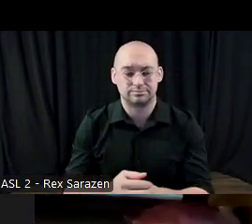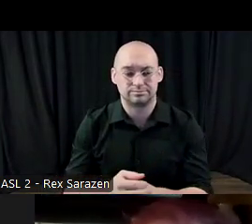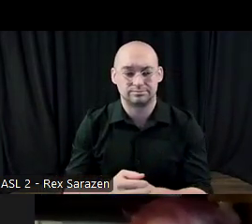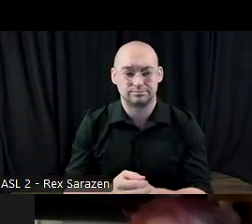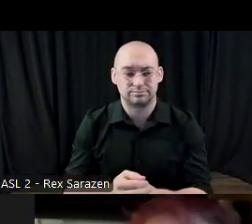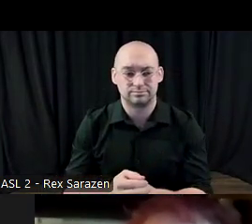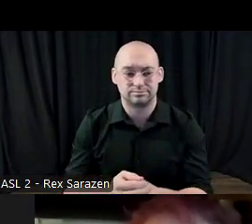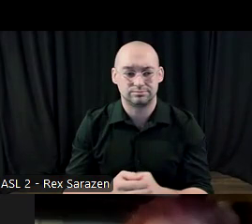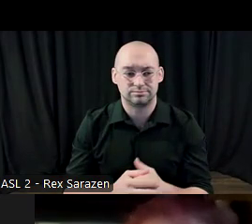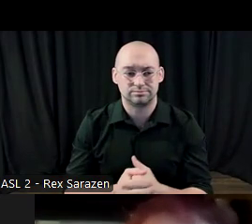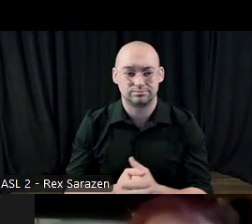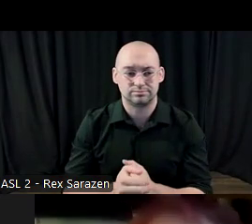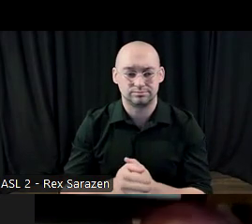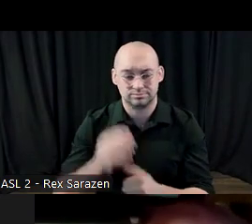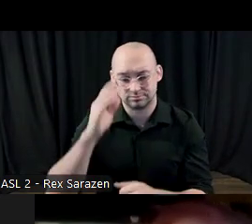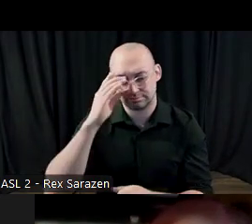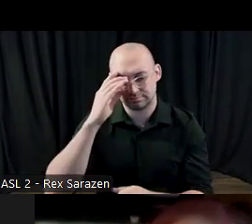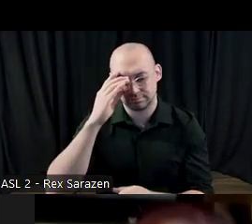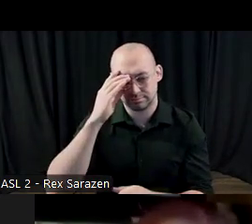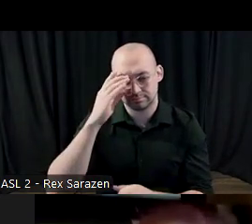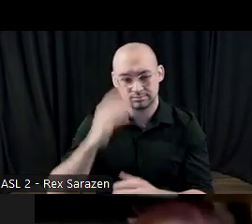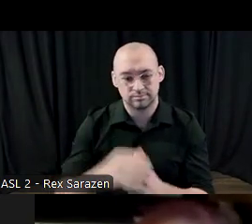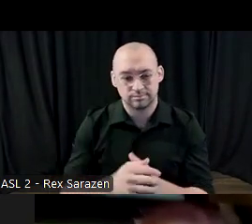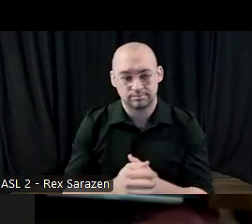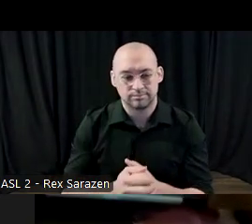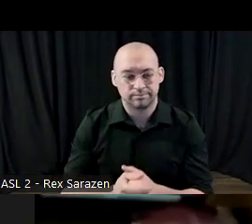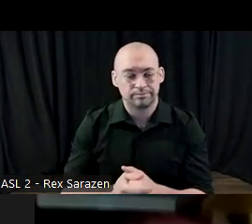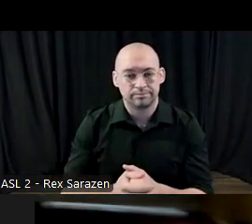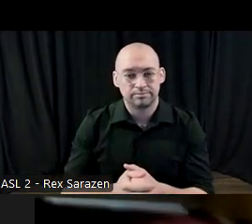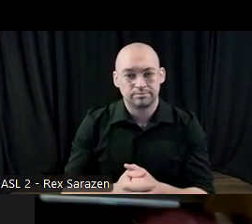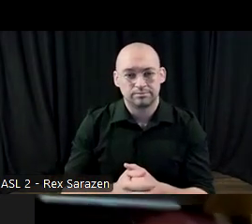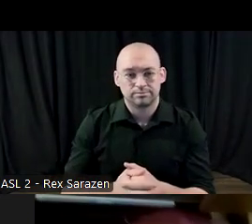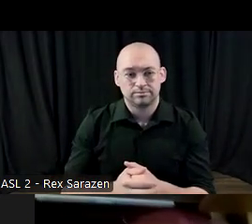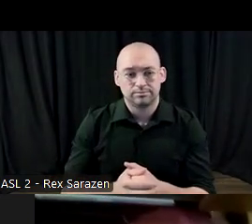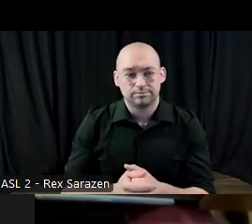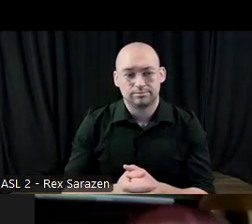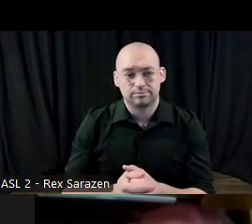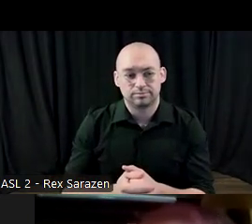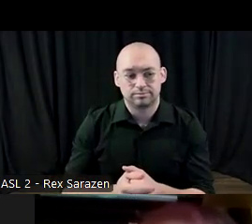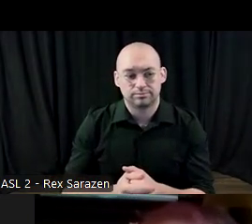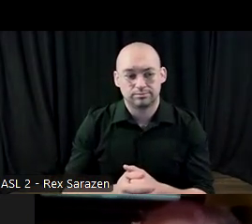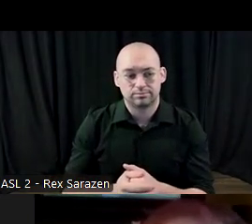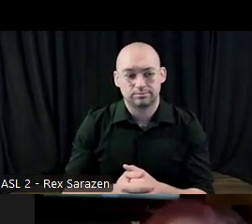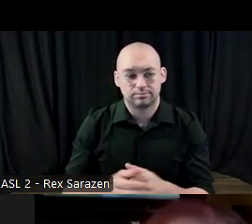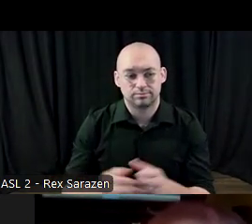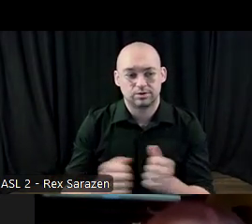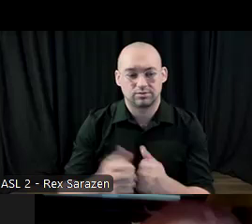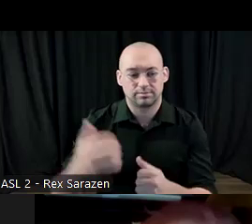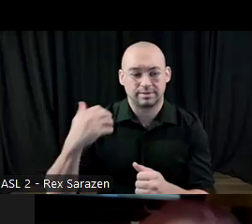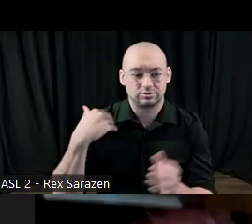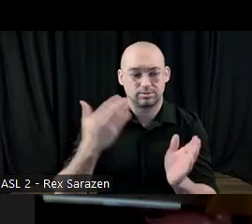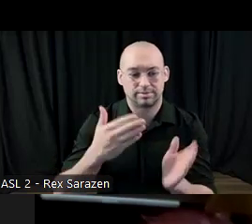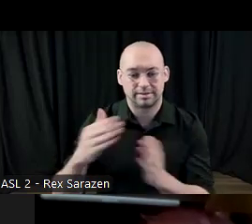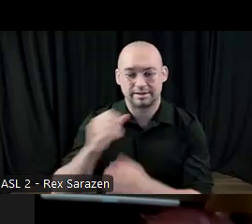Go ahead. Next slide. Okay, thank you. Okay, so with the master plan on aging and